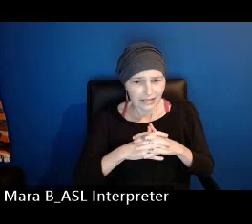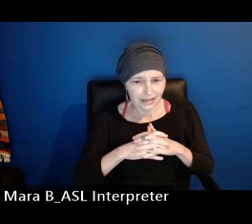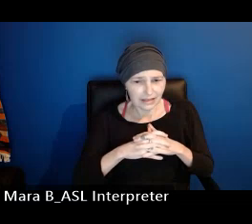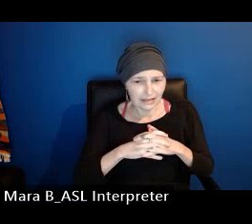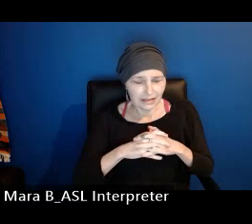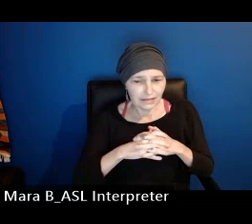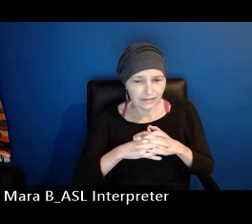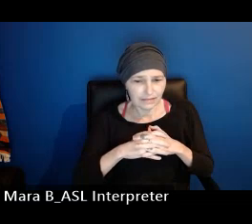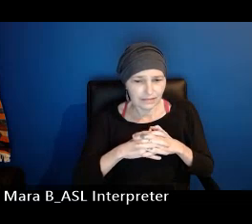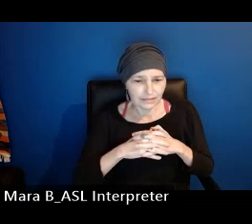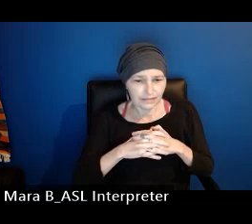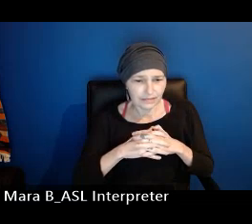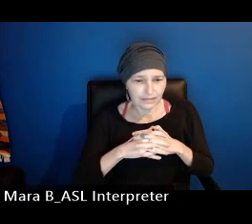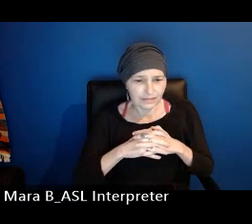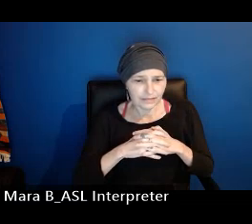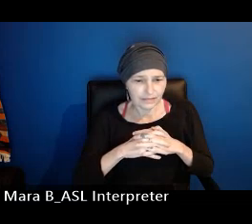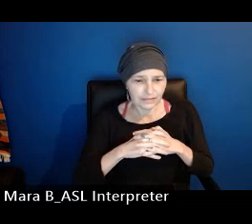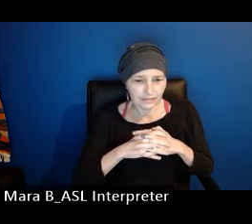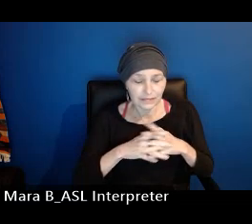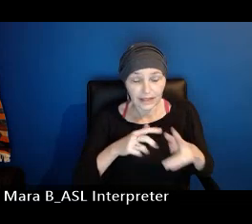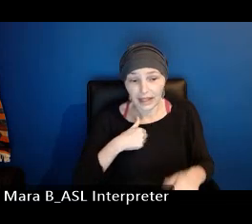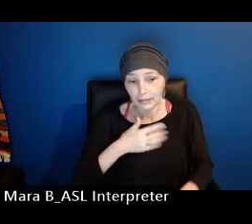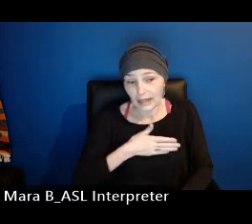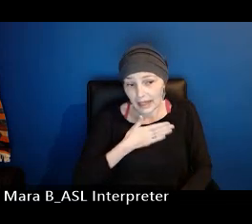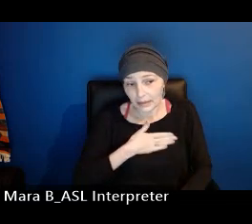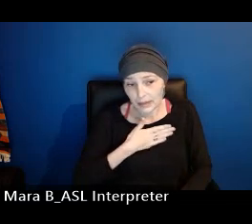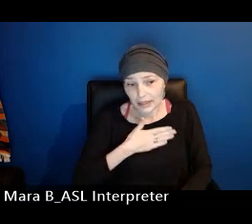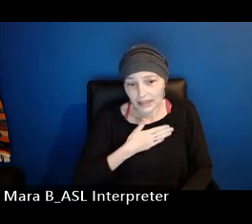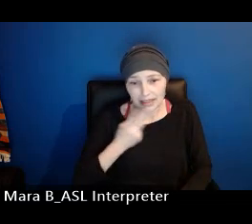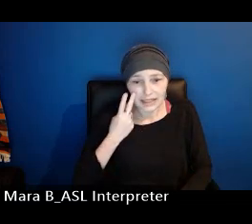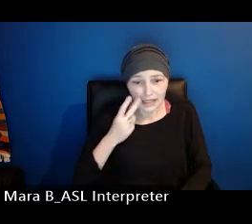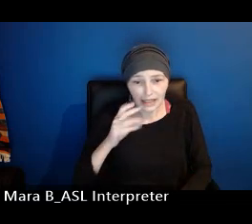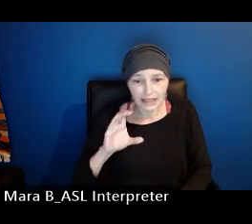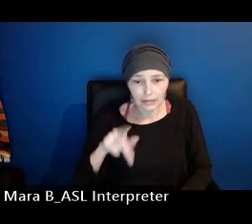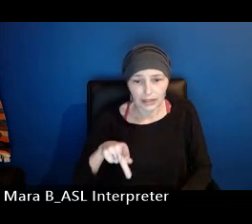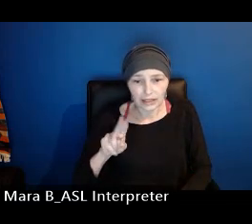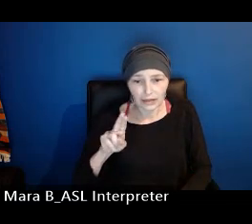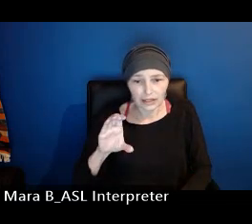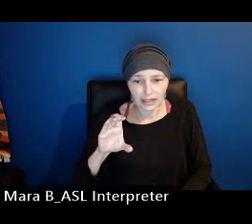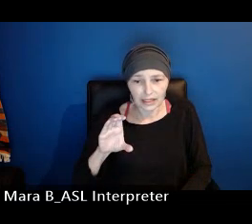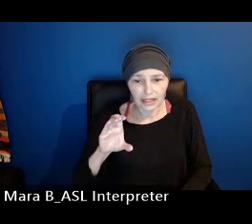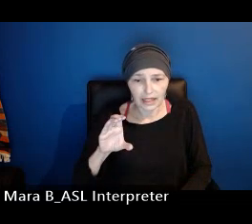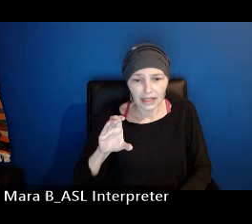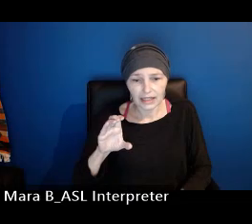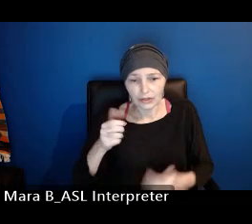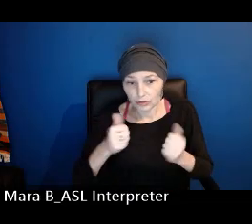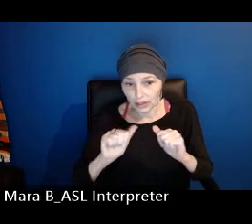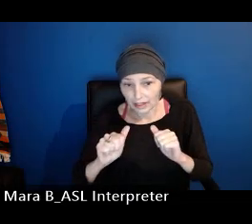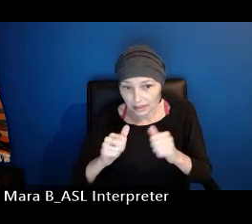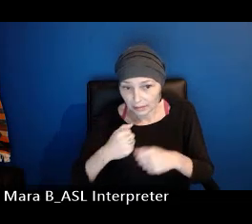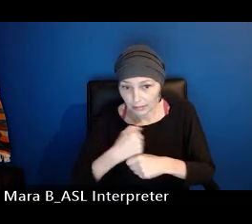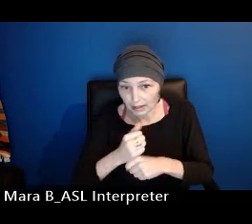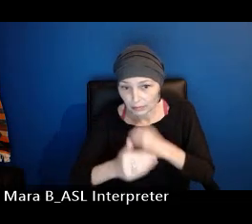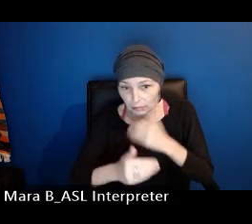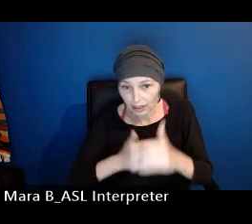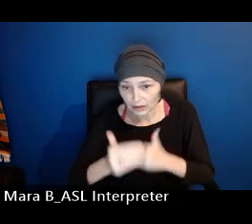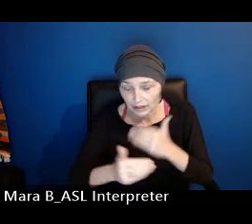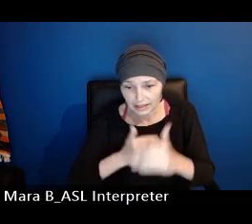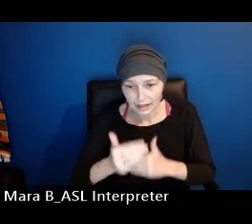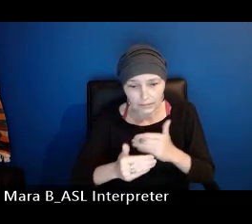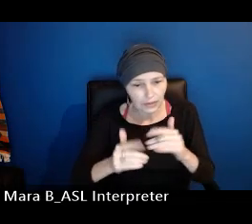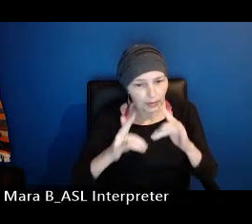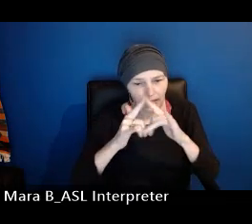you know, I'm happy to see that CPUC is kind of looking to make progress, but at the same time, I think we have to be very,